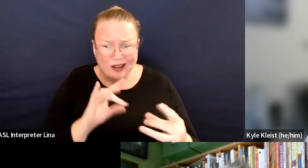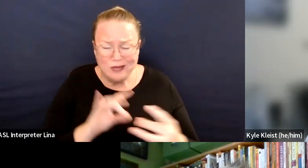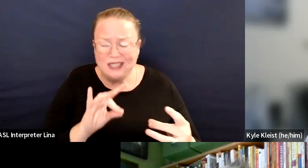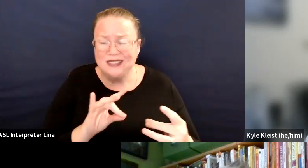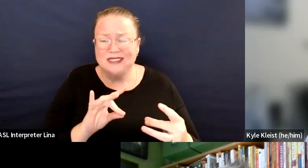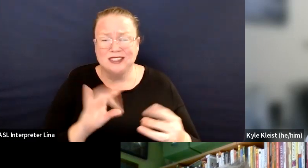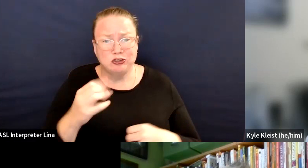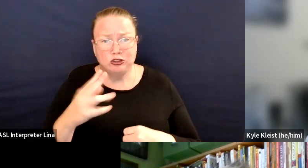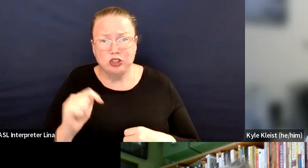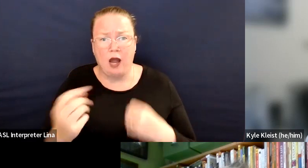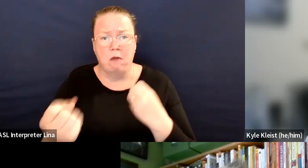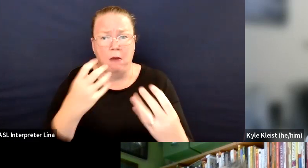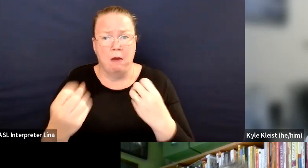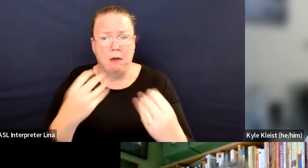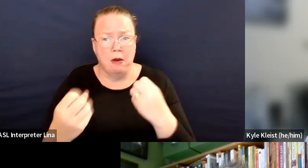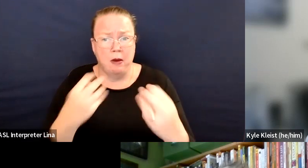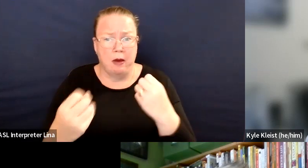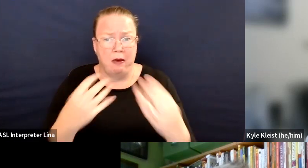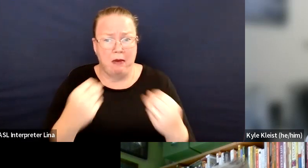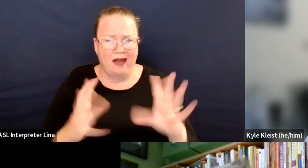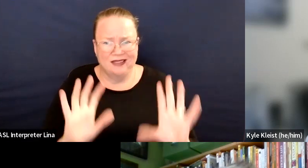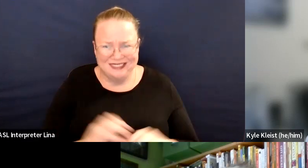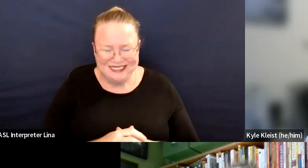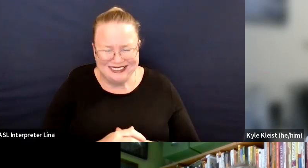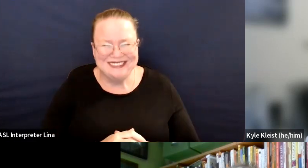the chat just goes wild.